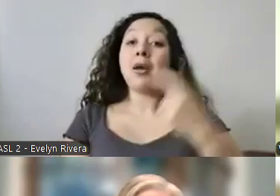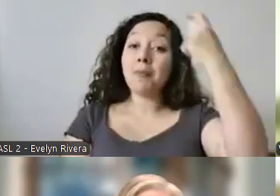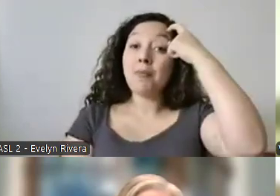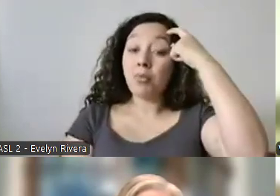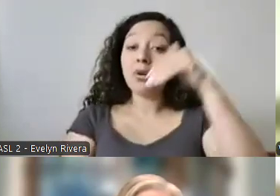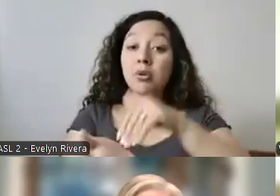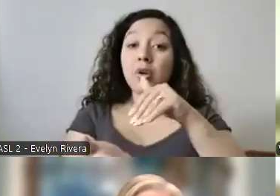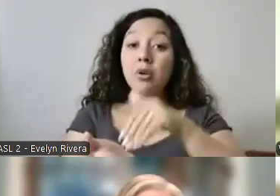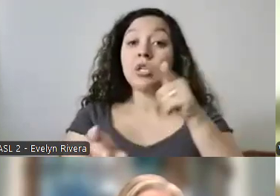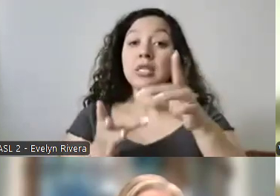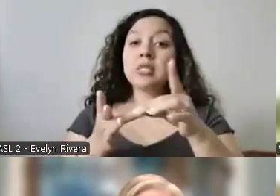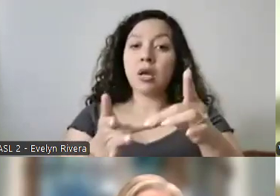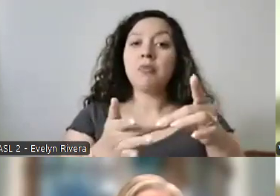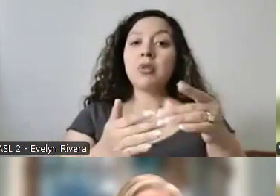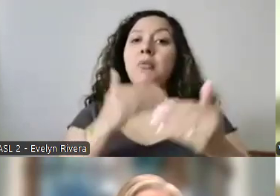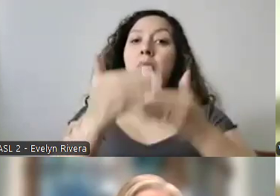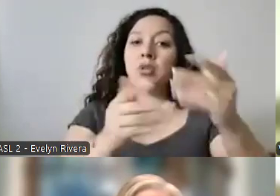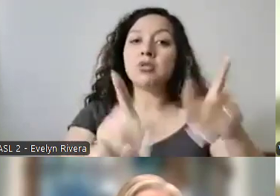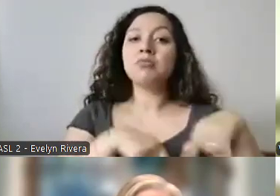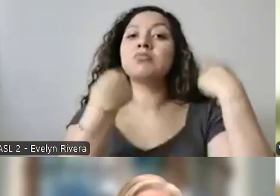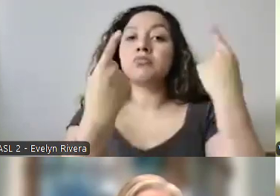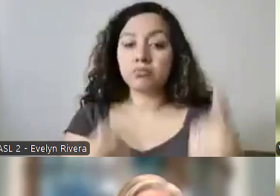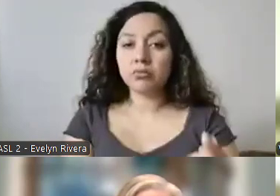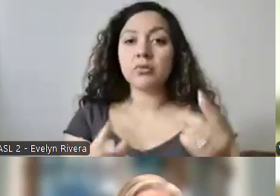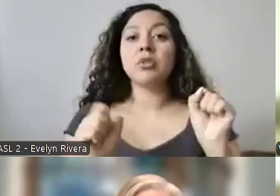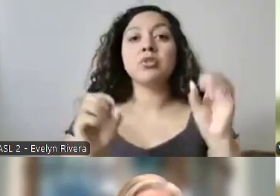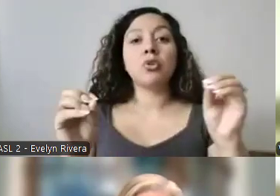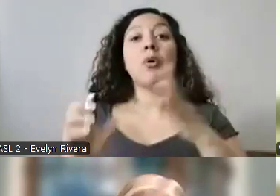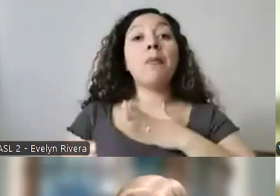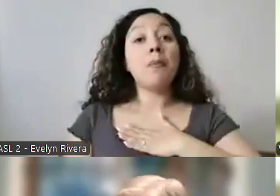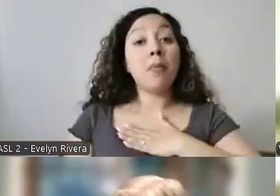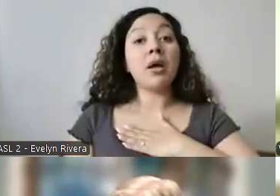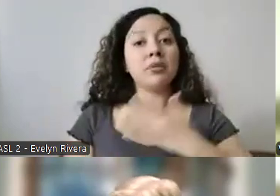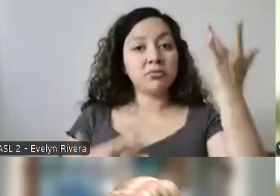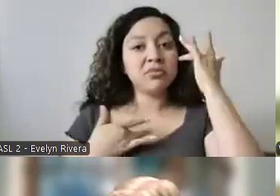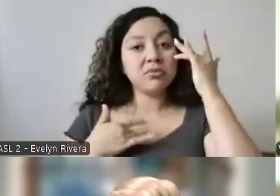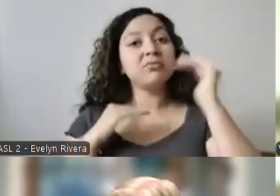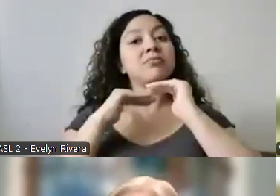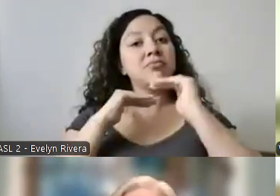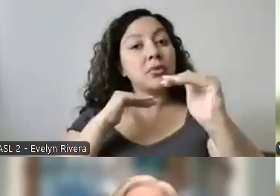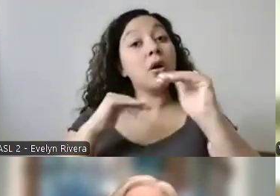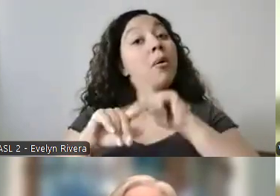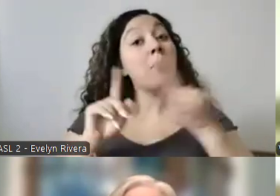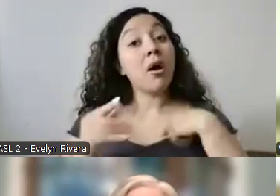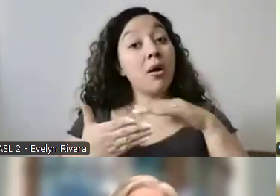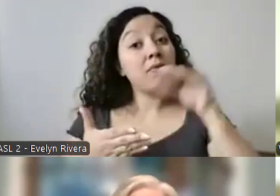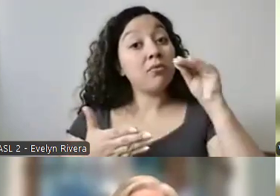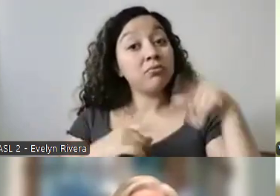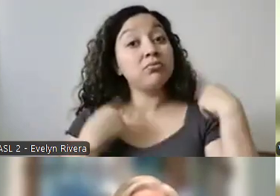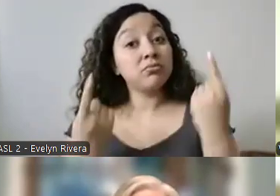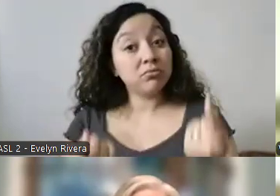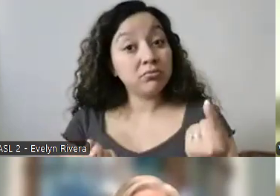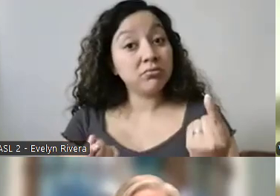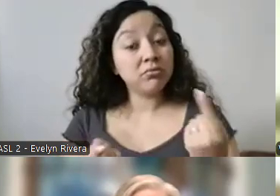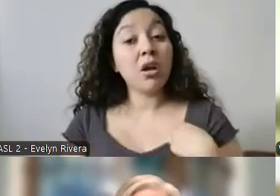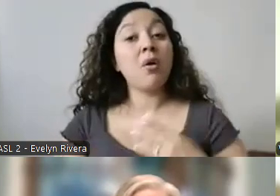through the process. And so my condition is stable. But what I'm learning a lot about is really prevention